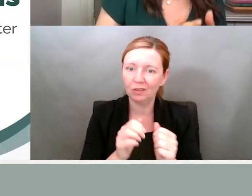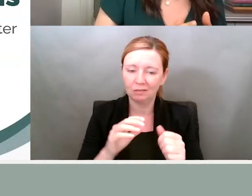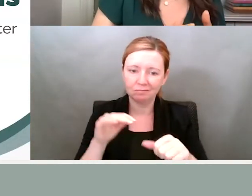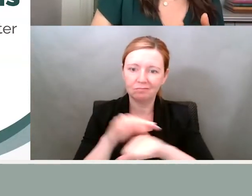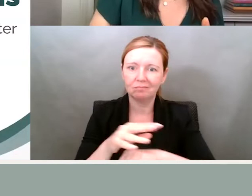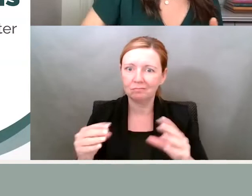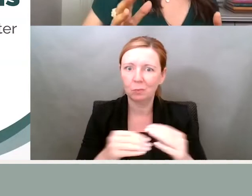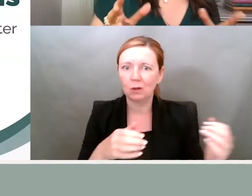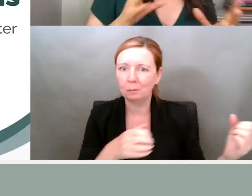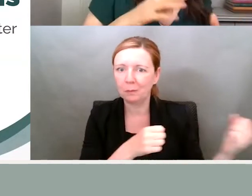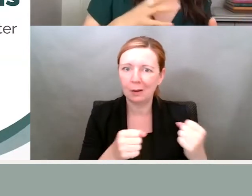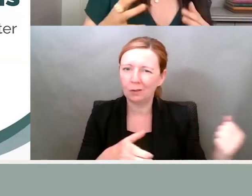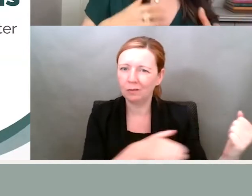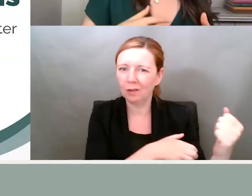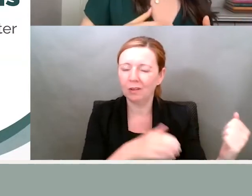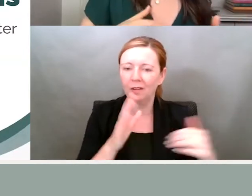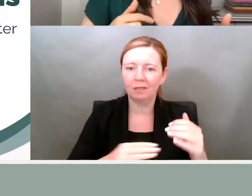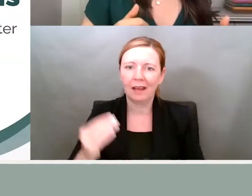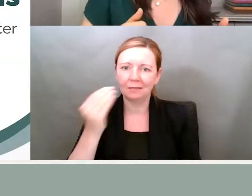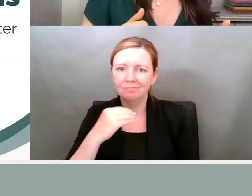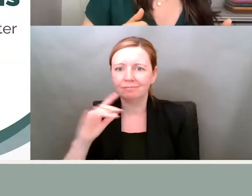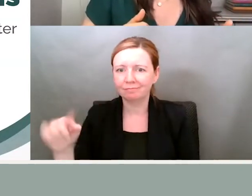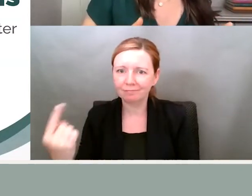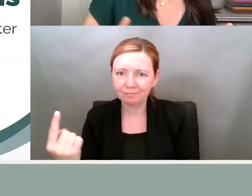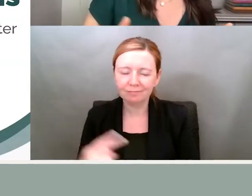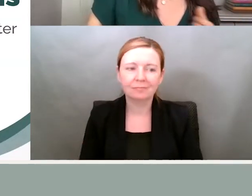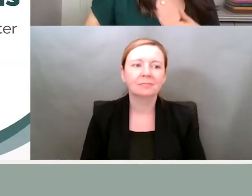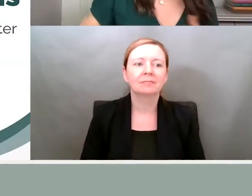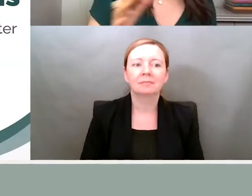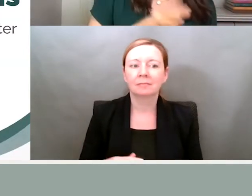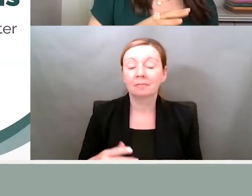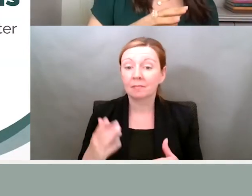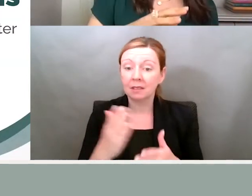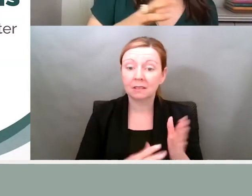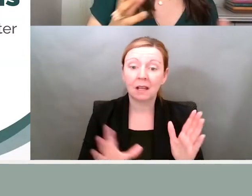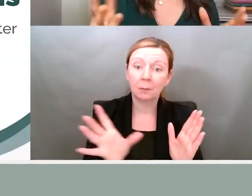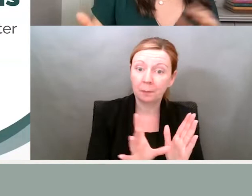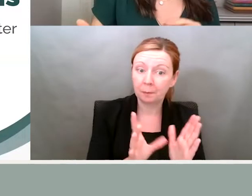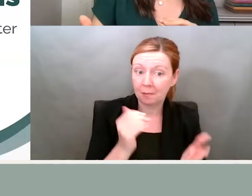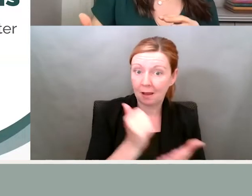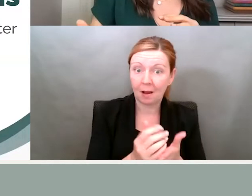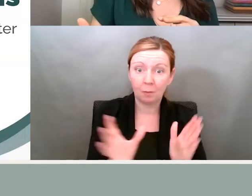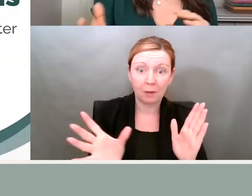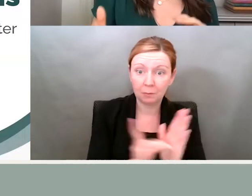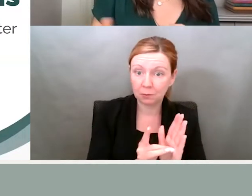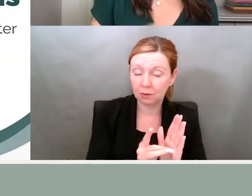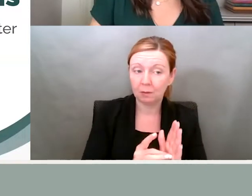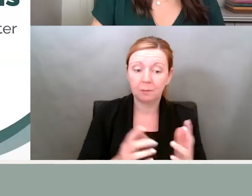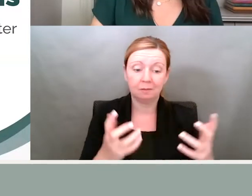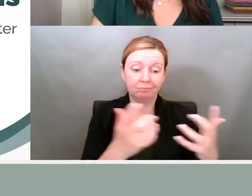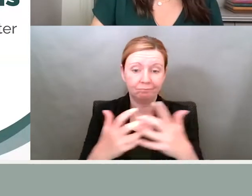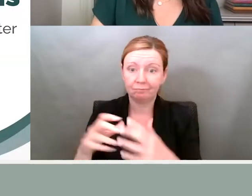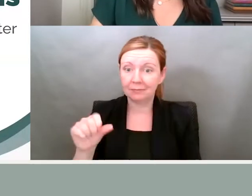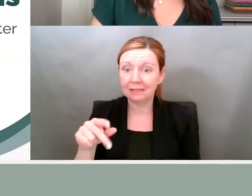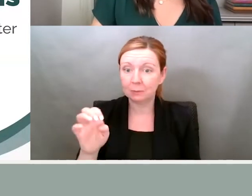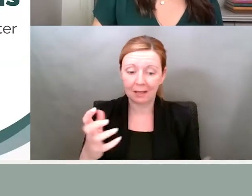them individually. So there are different combinations. Some are absorption enhancers, where you combine certain spices